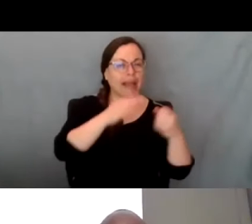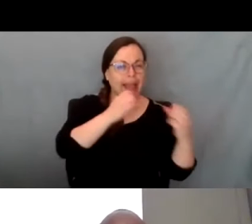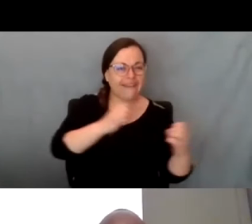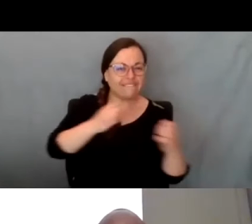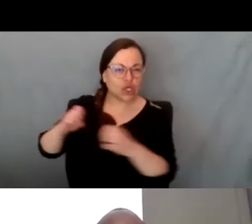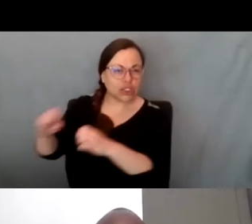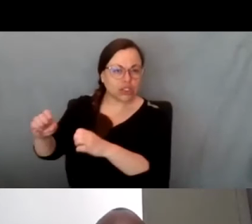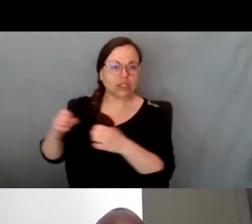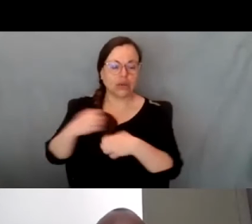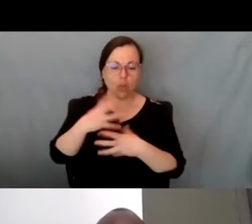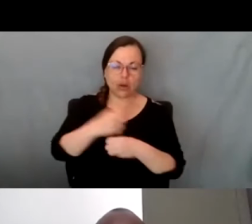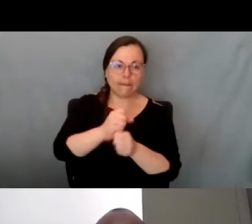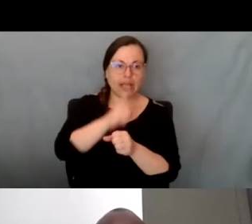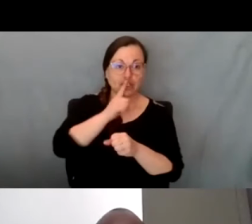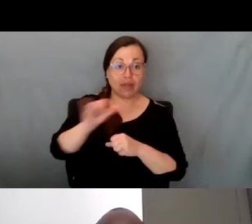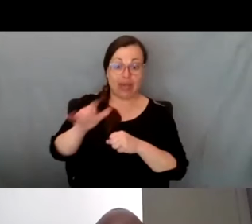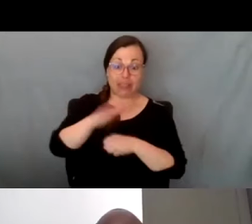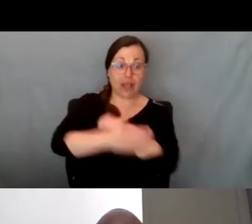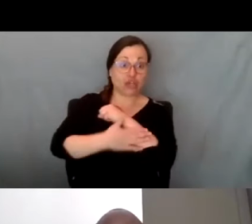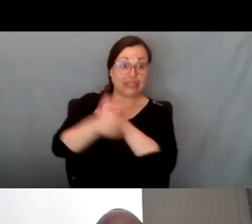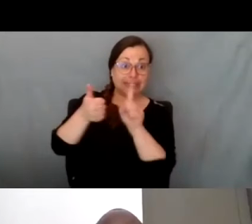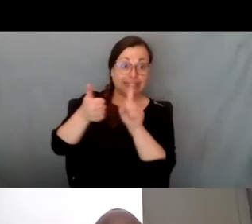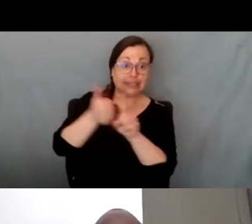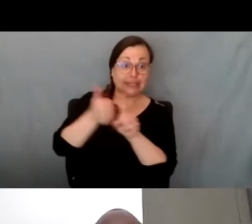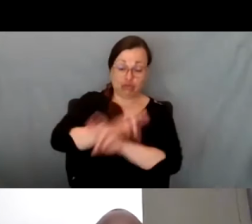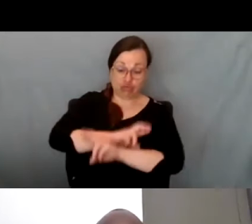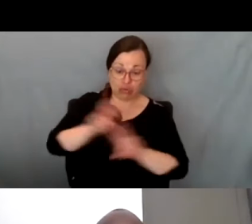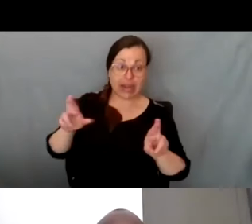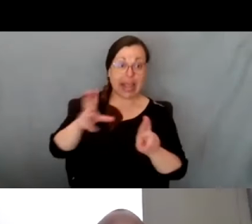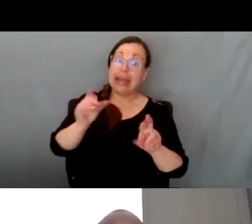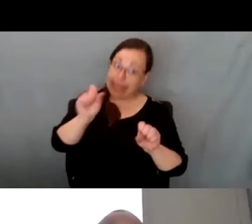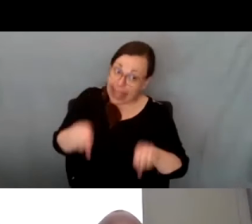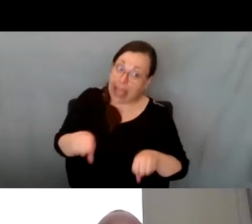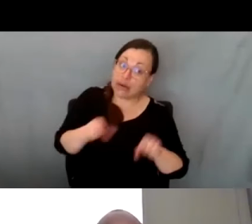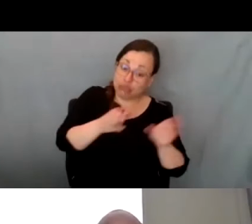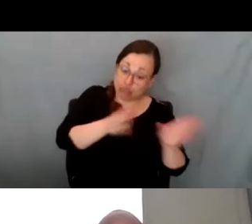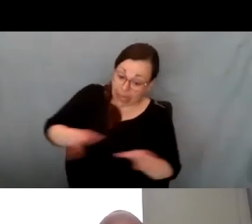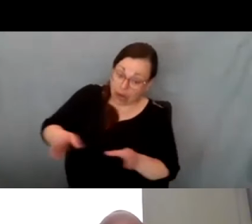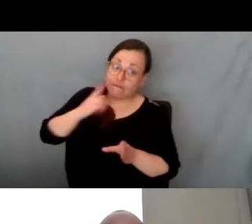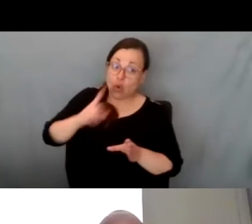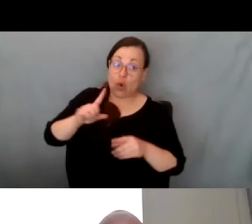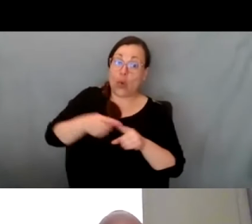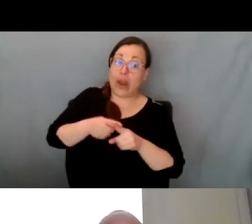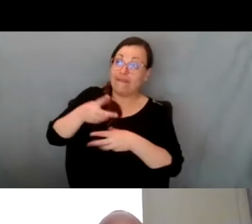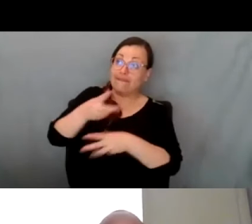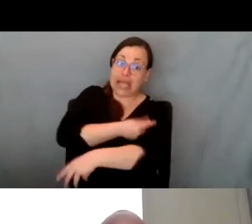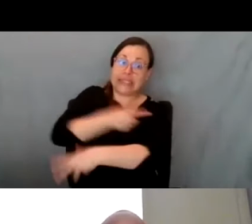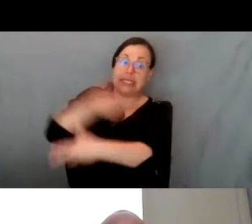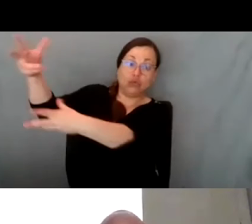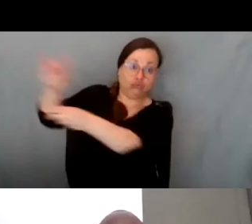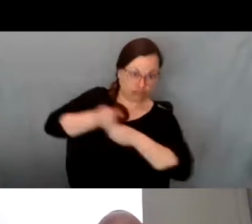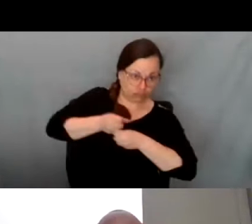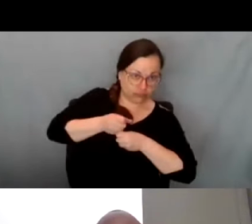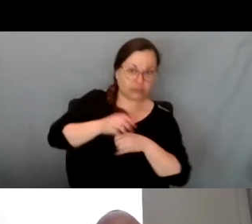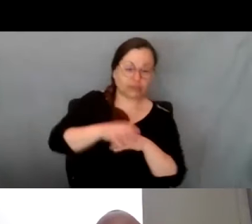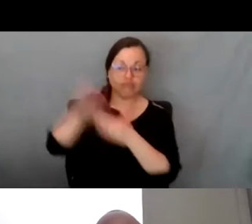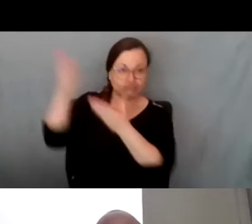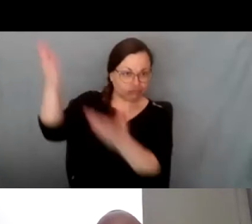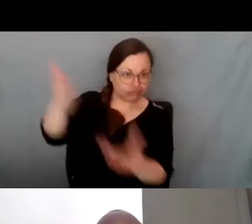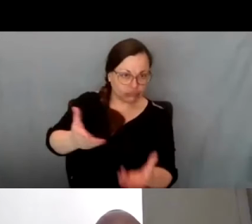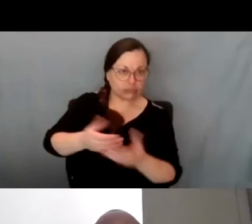country are ready and prepare for the delivery of the vaccine. This is really a multi-stakeholder